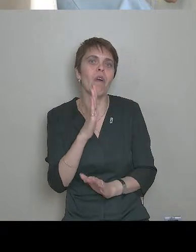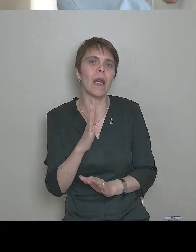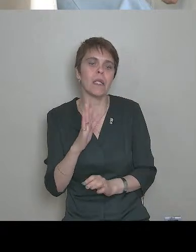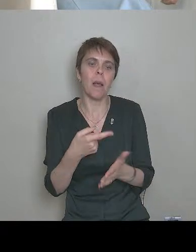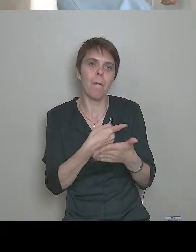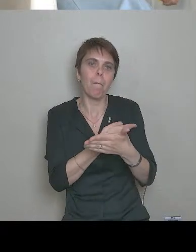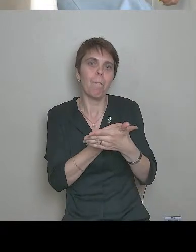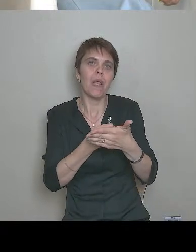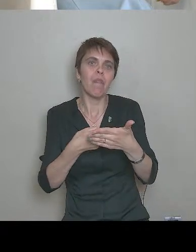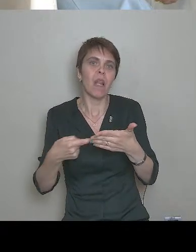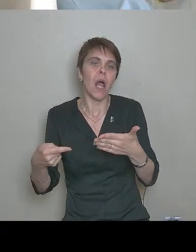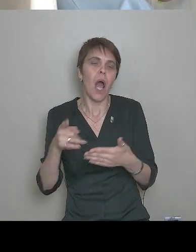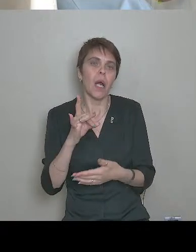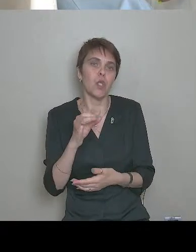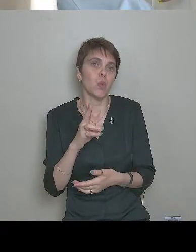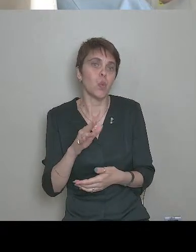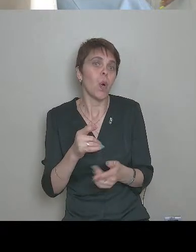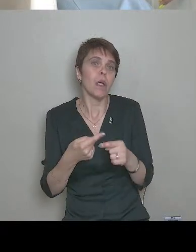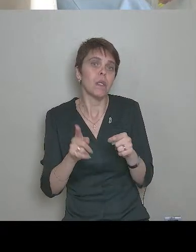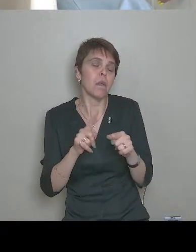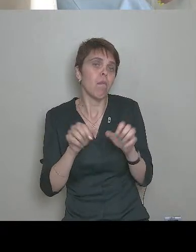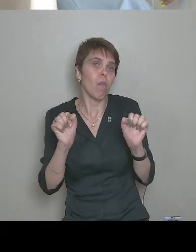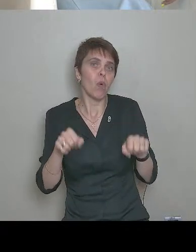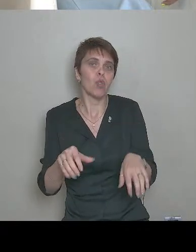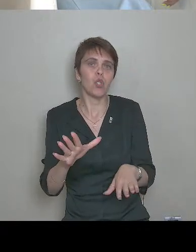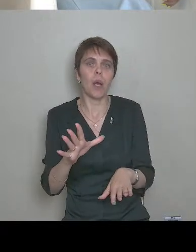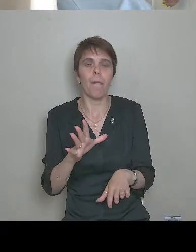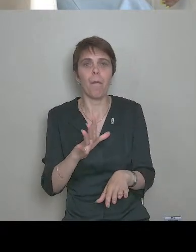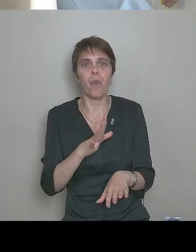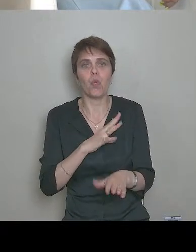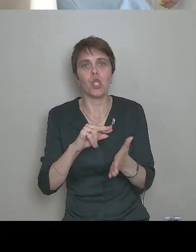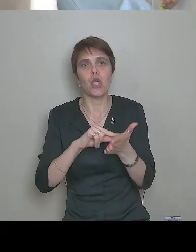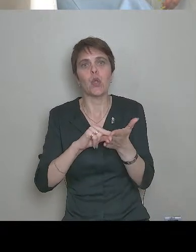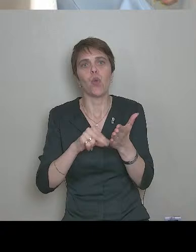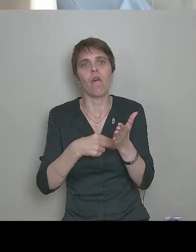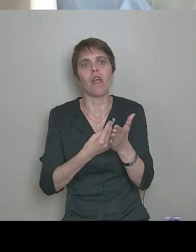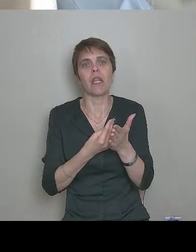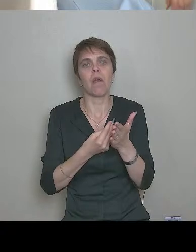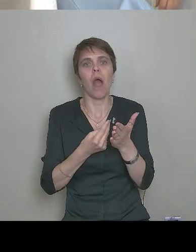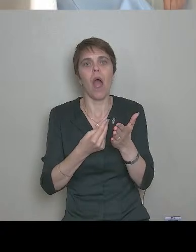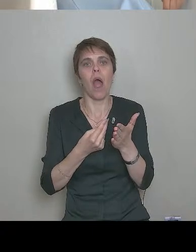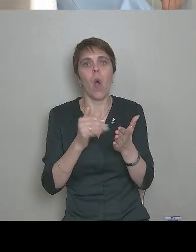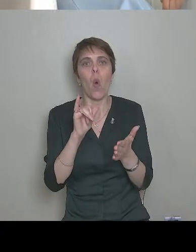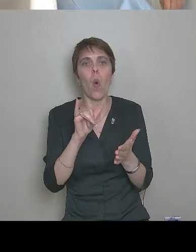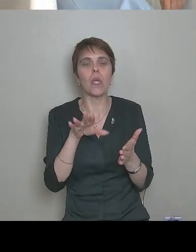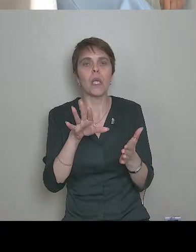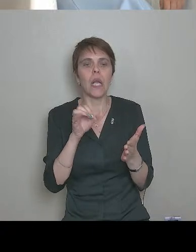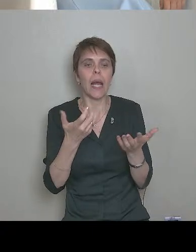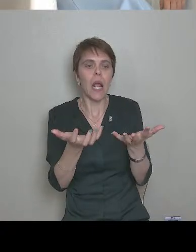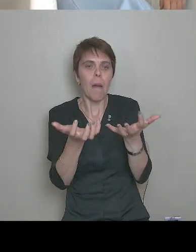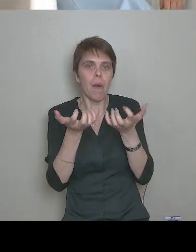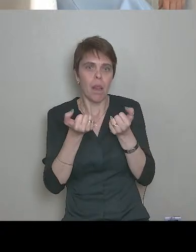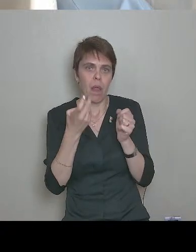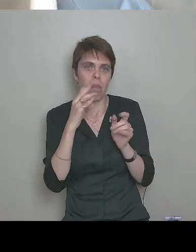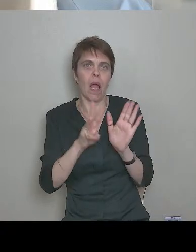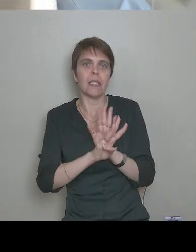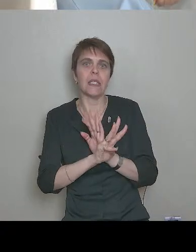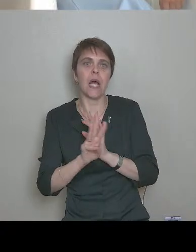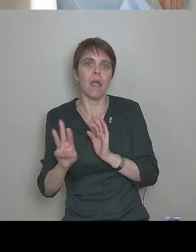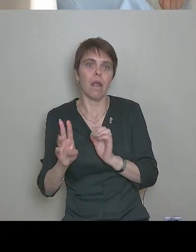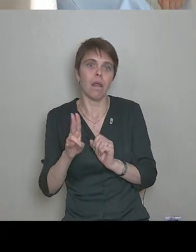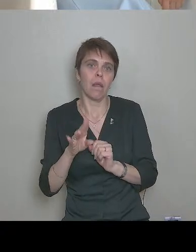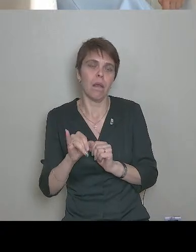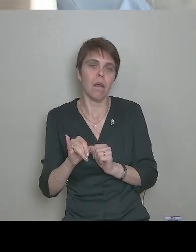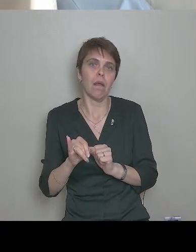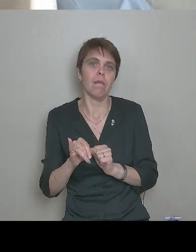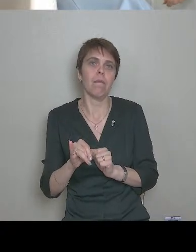its interpretation on the 8th of September, and they said that this could be a reference which has been obtained from